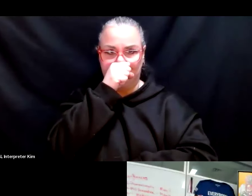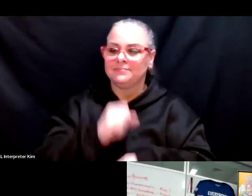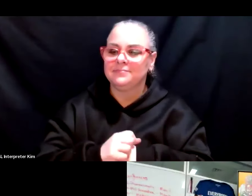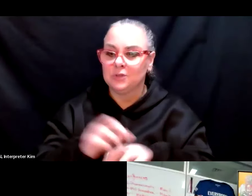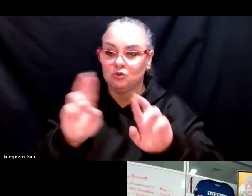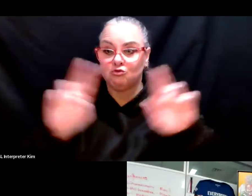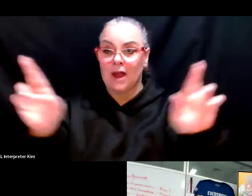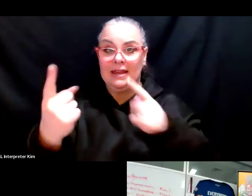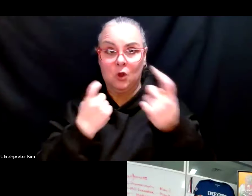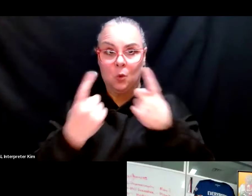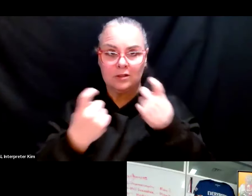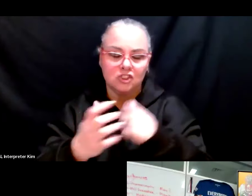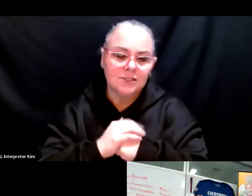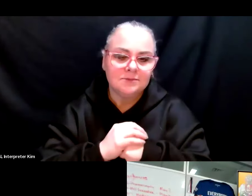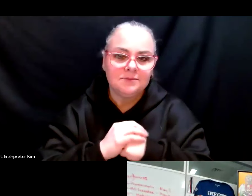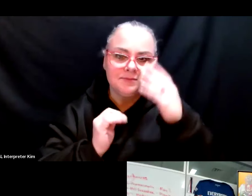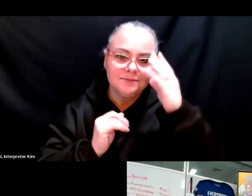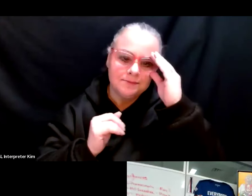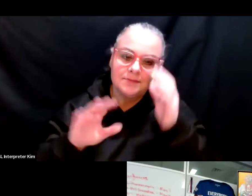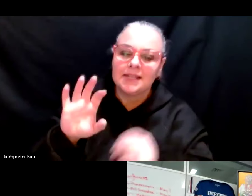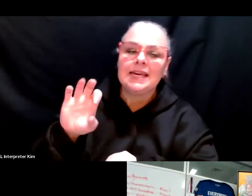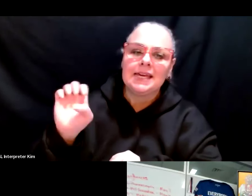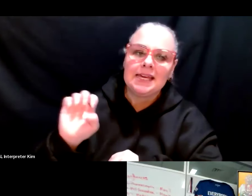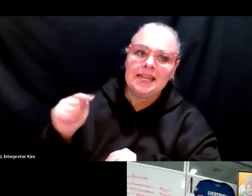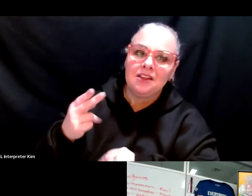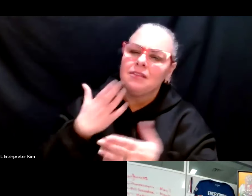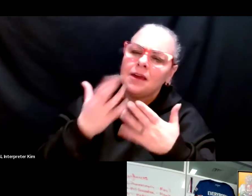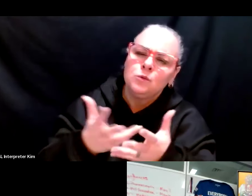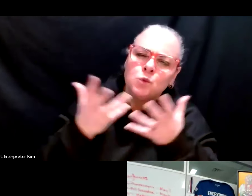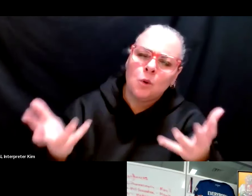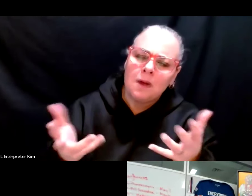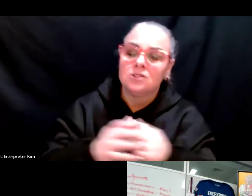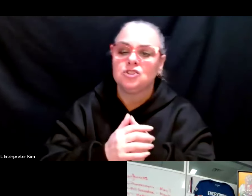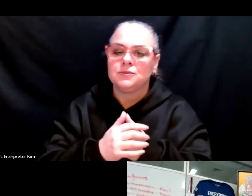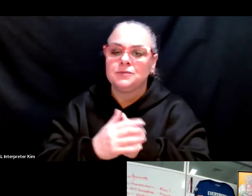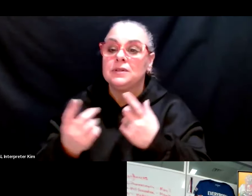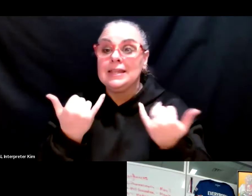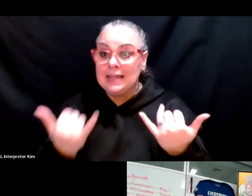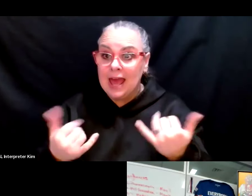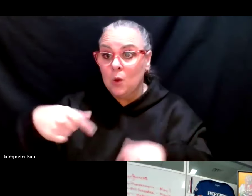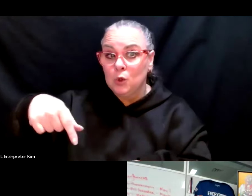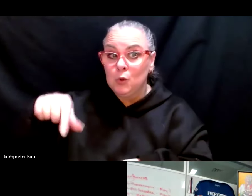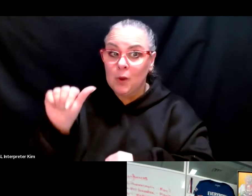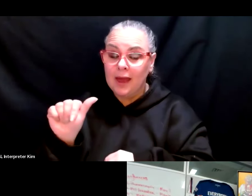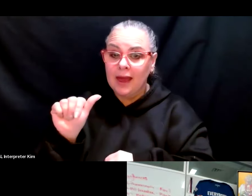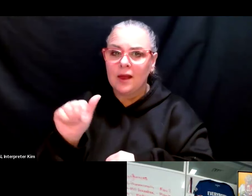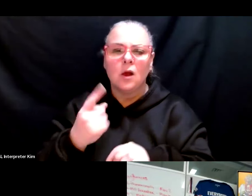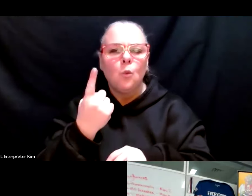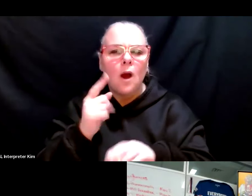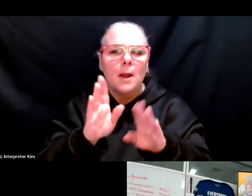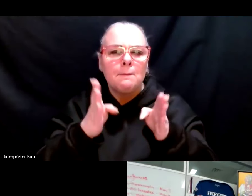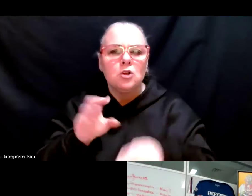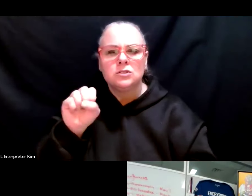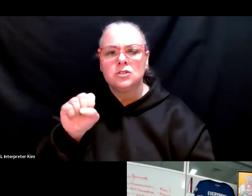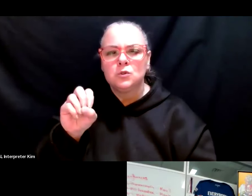questions. Thank you so much again, Dr. Simon. So this is our question and answer period. There was one person, I see your hand,